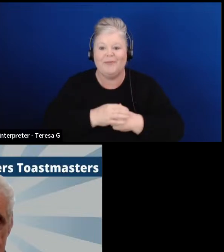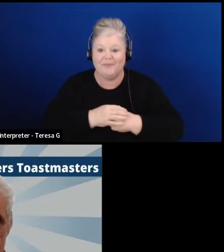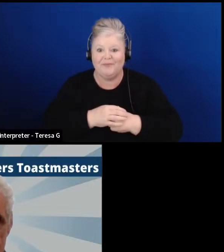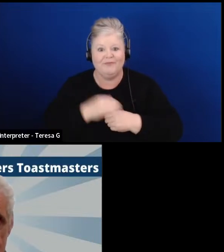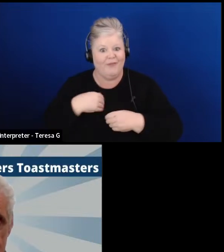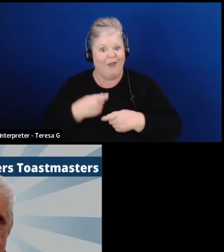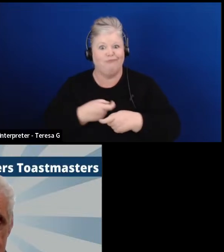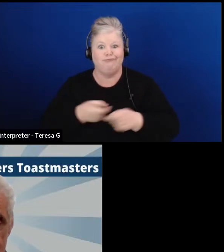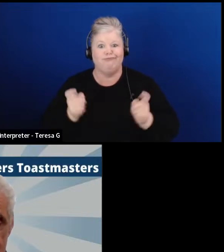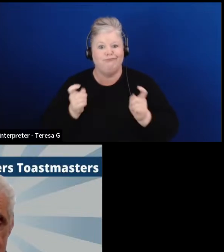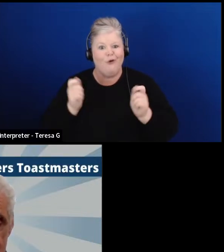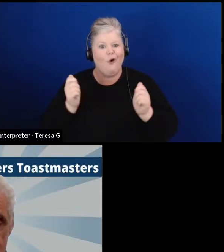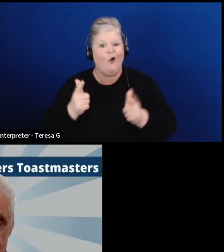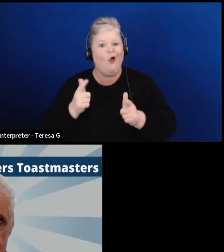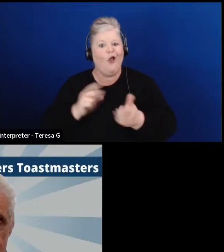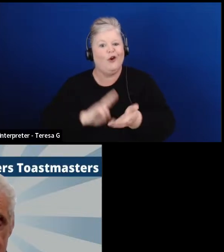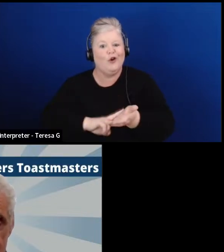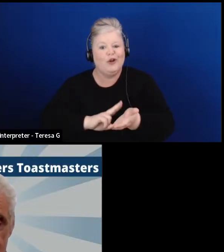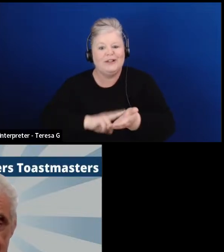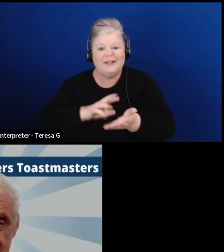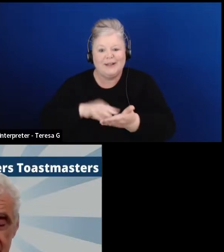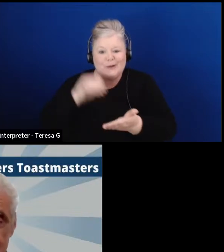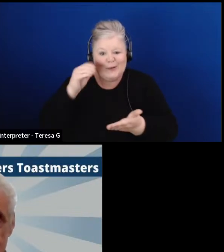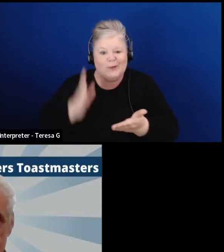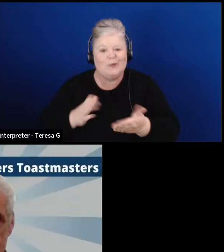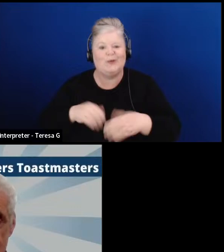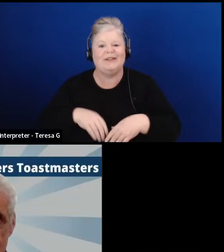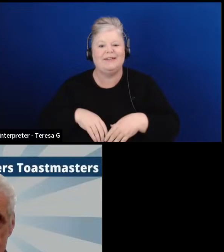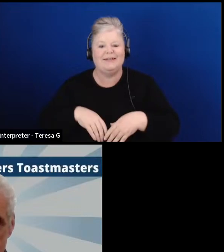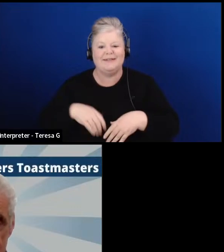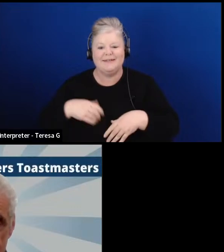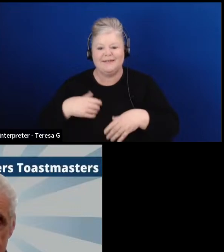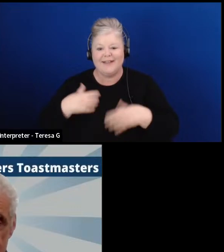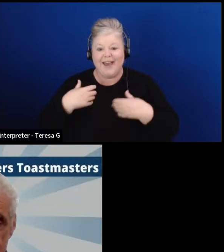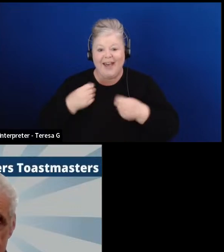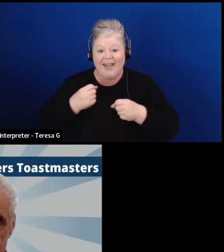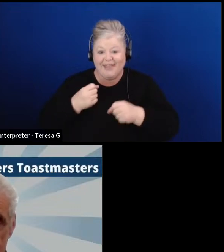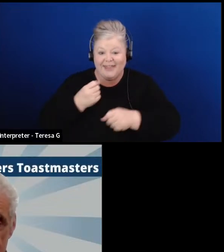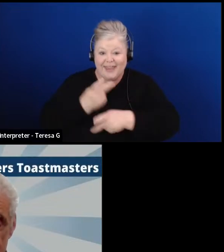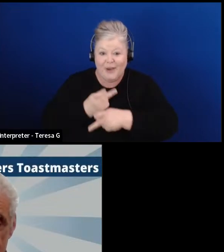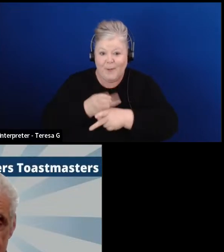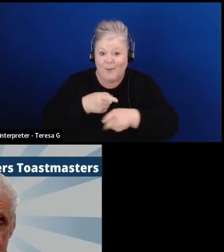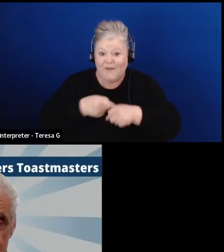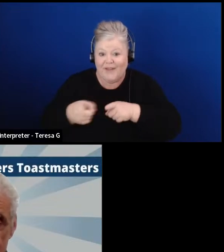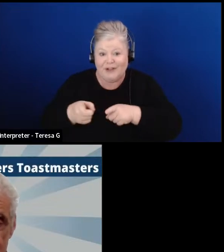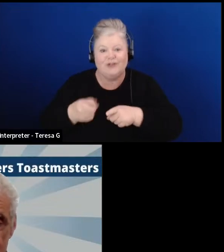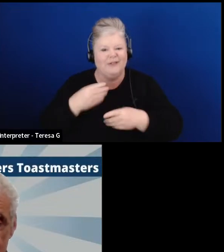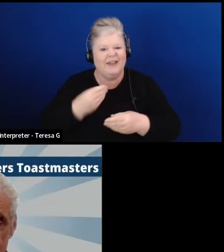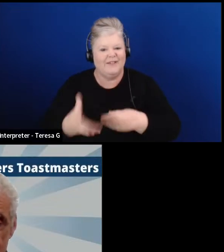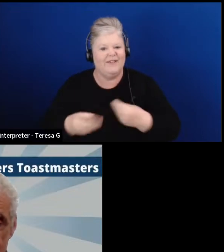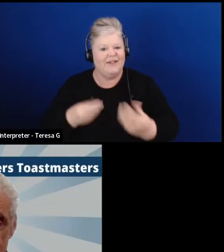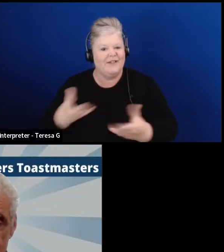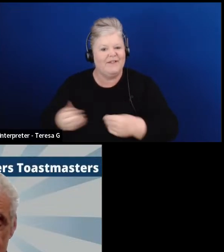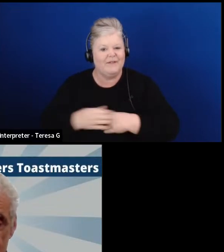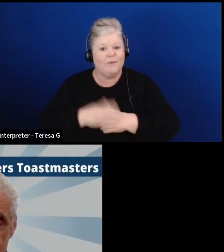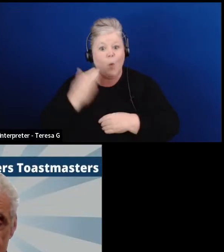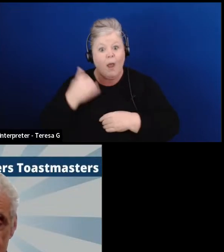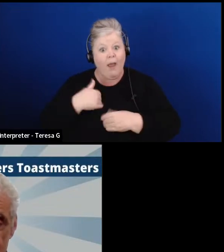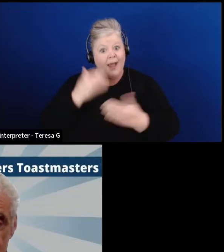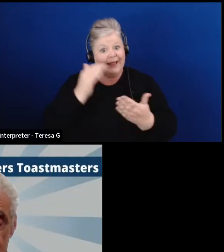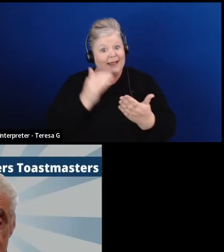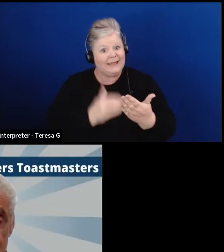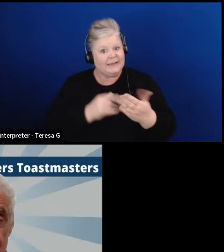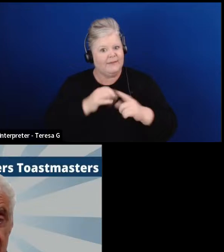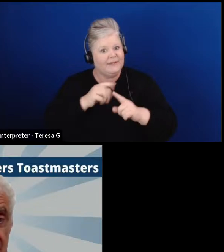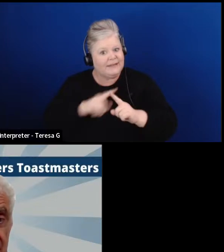all of our nursing students and healthcare professionals to put on their water bottle. It's small, but it's a list of communication